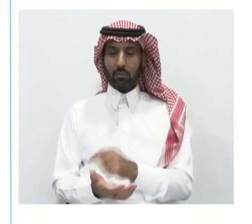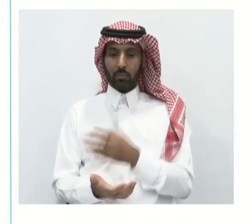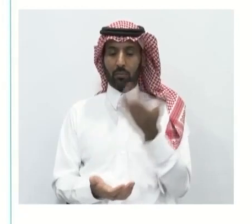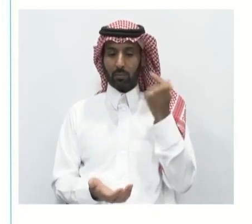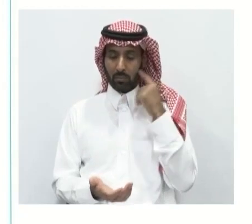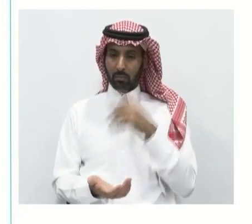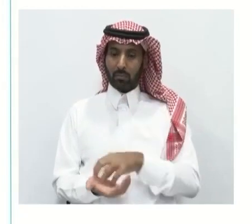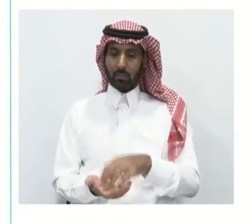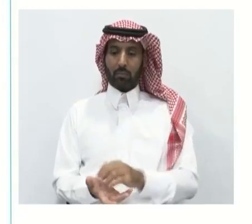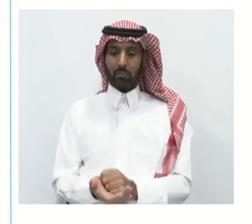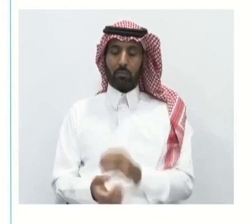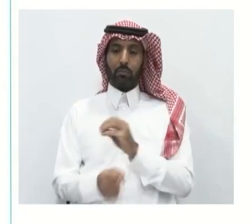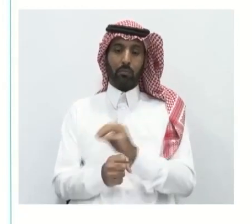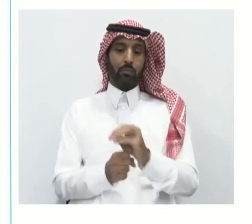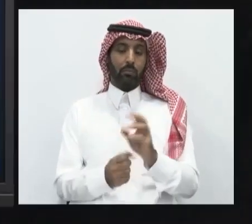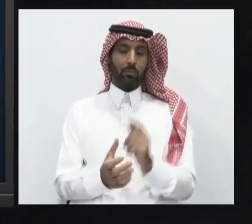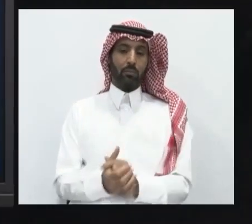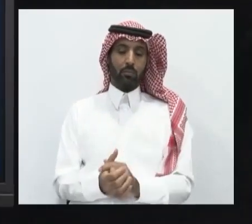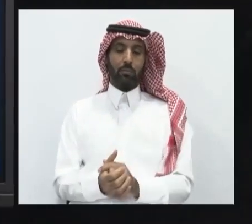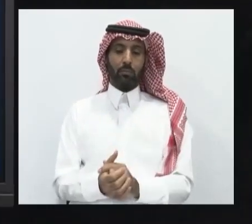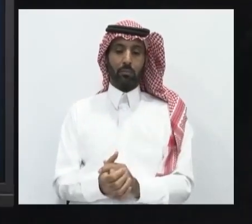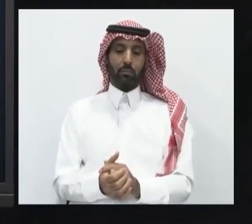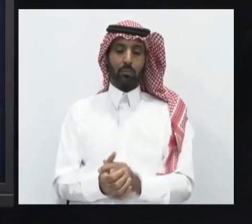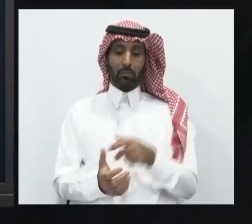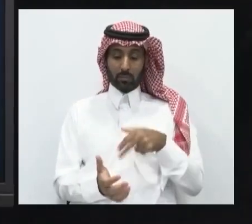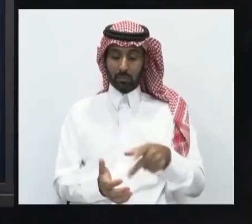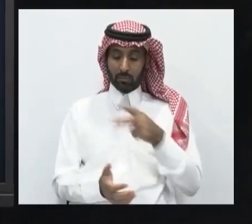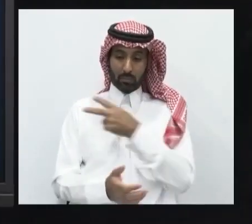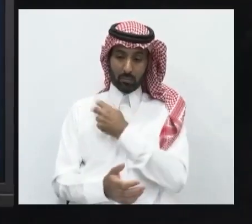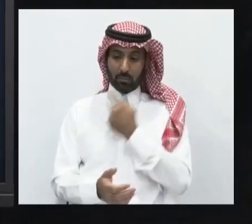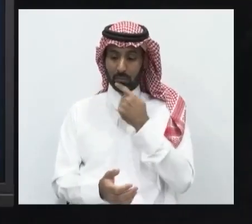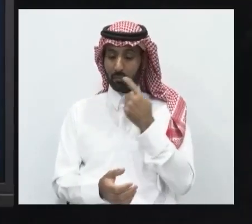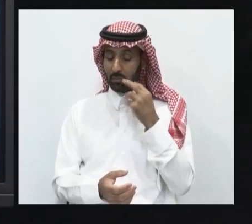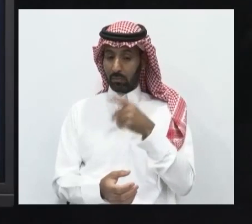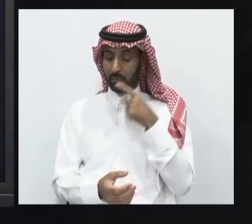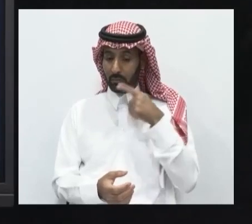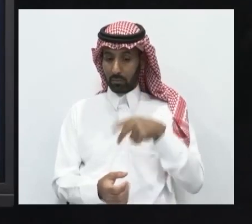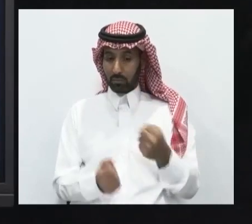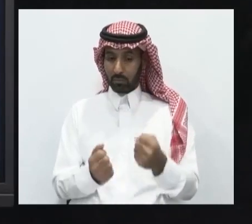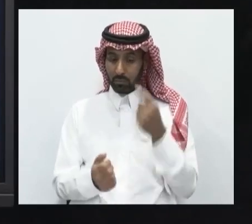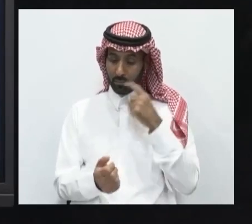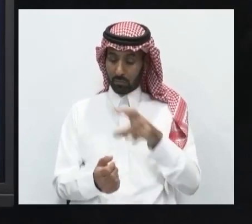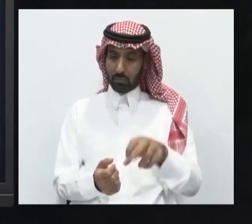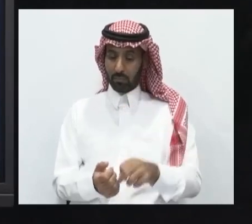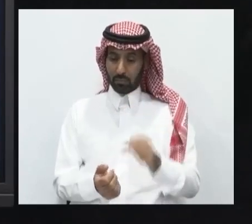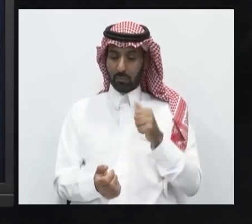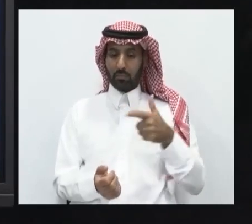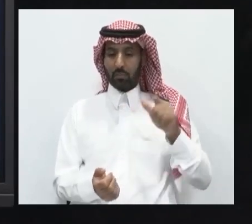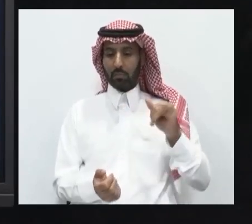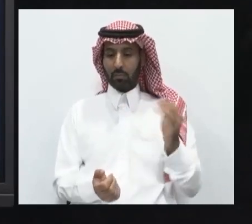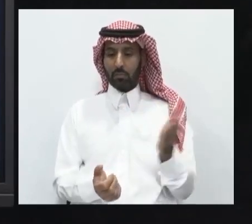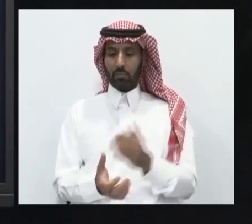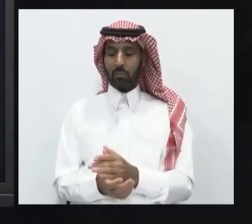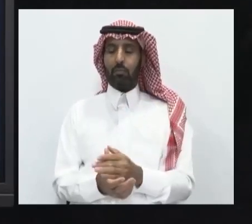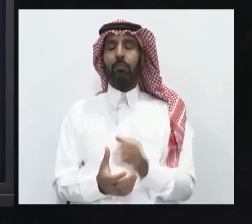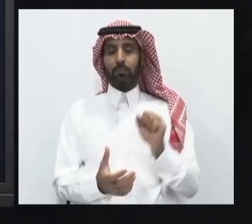When Mr. Combs told Mr. Jenner, when you come to the police station, can you stop by the alley and bring my phone? He